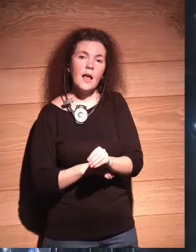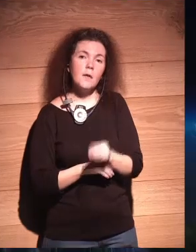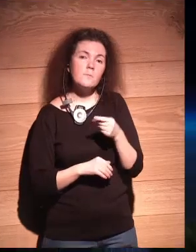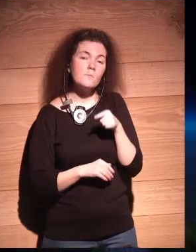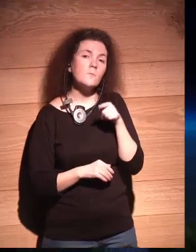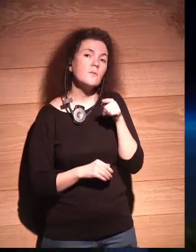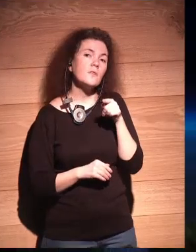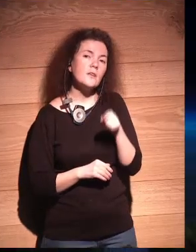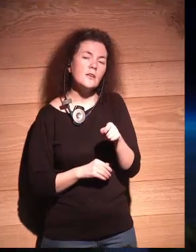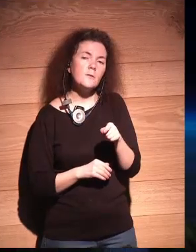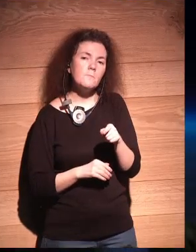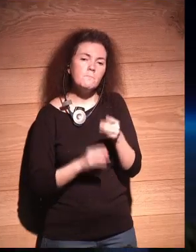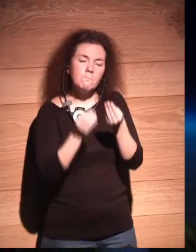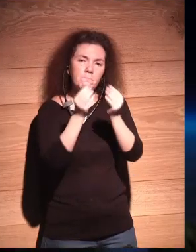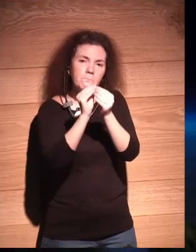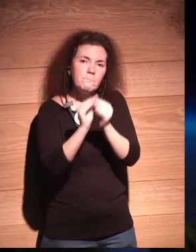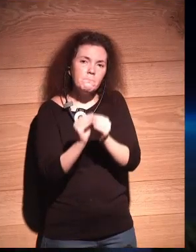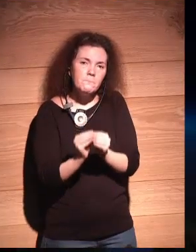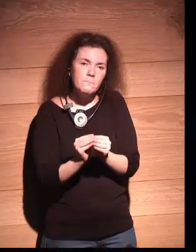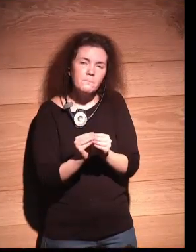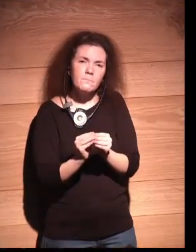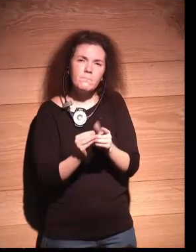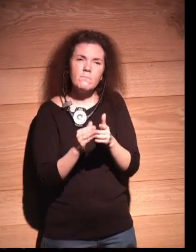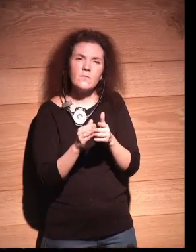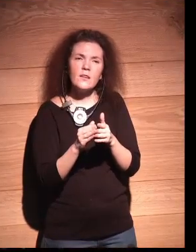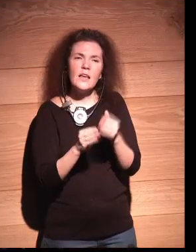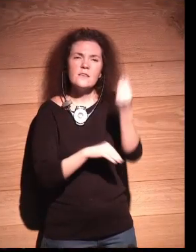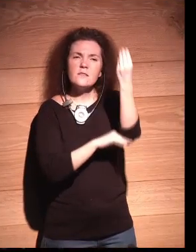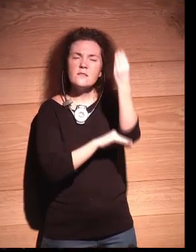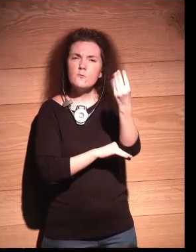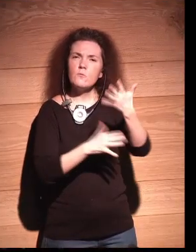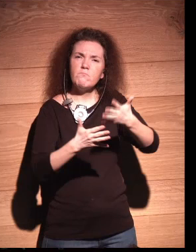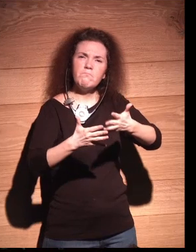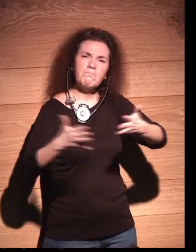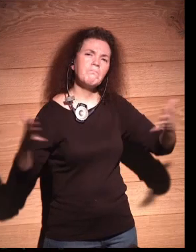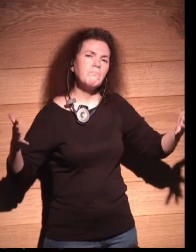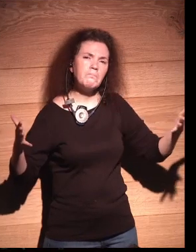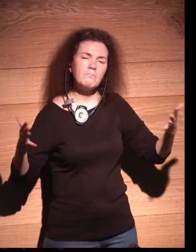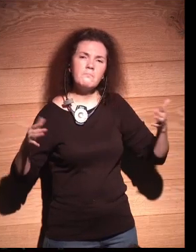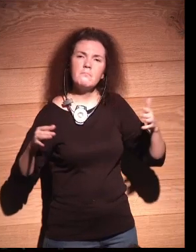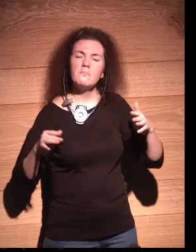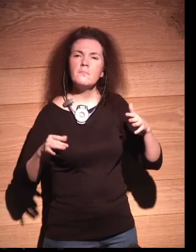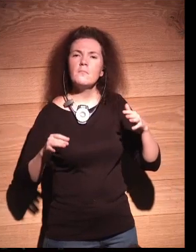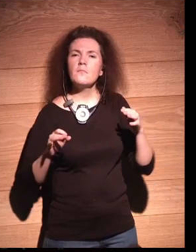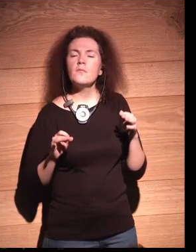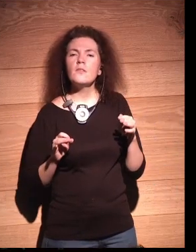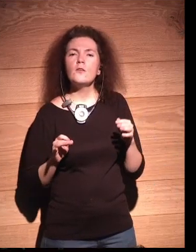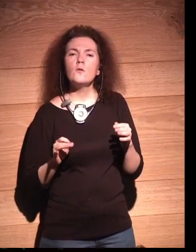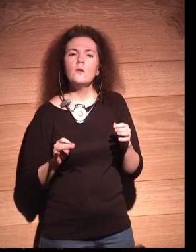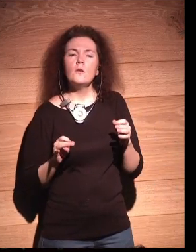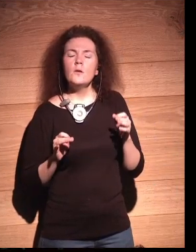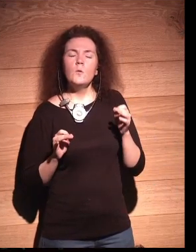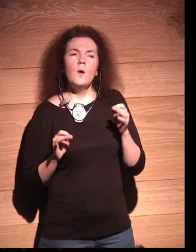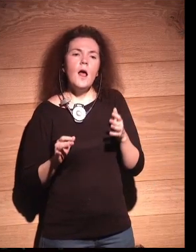built a huge statue the size of a Lincoln Memorial, and here's the people